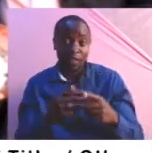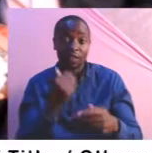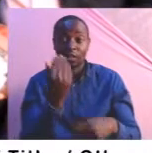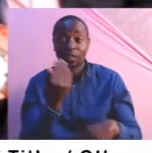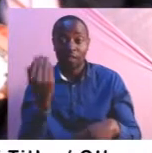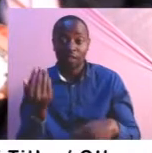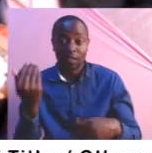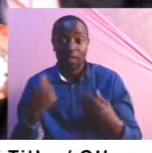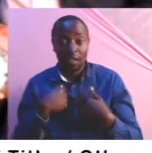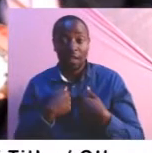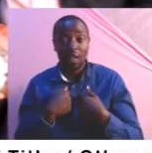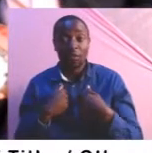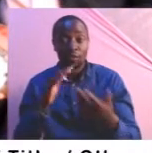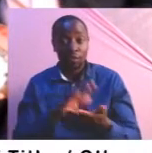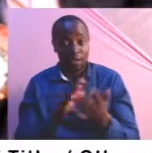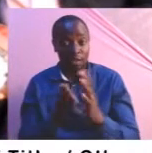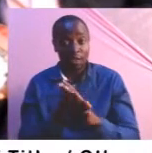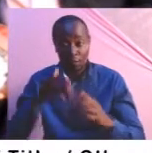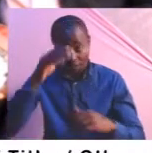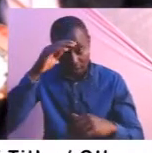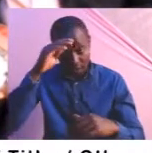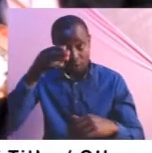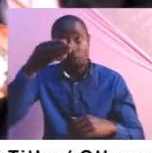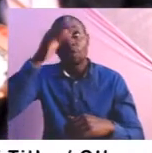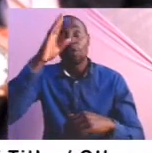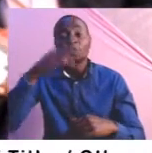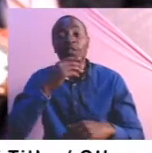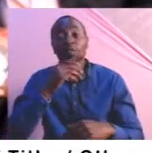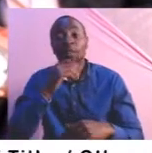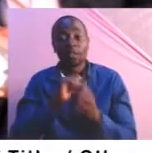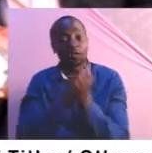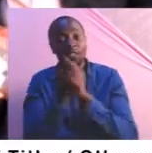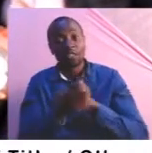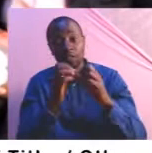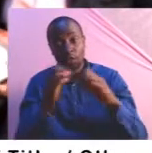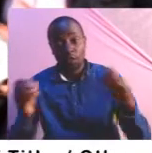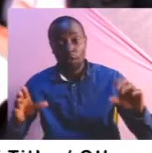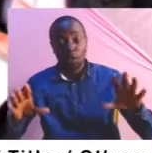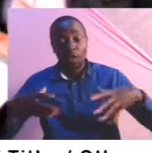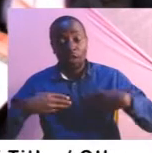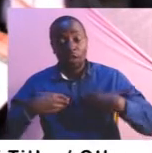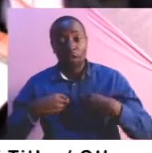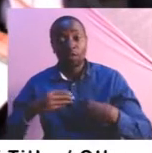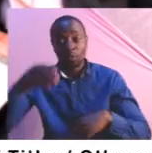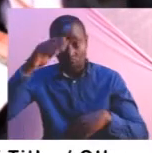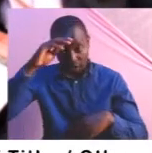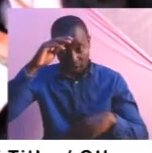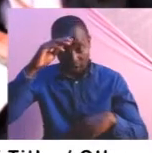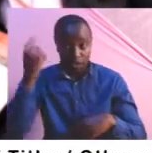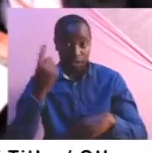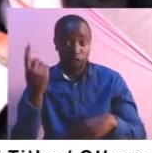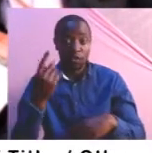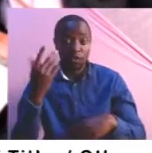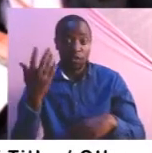getting addicted. Mm. And so God is not man that he can cheat. When he says you cannot allow yourself to be drunk, you, the only thing you can be